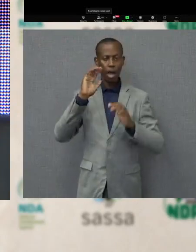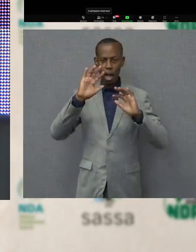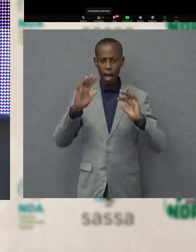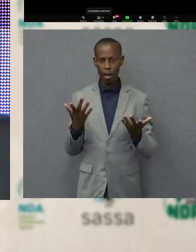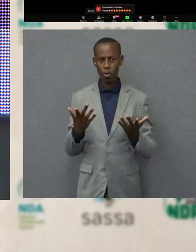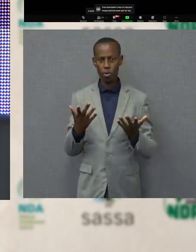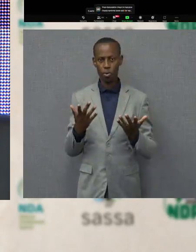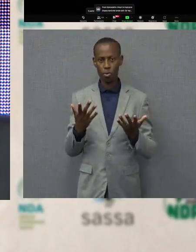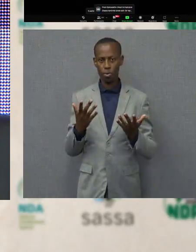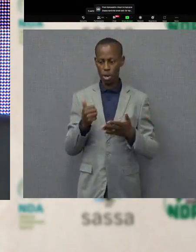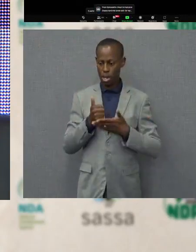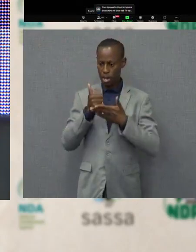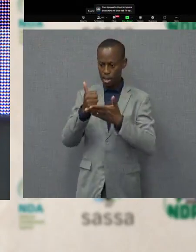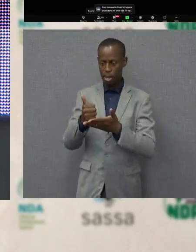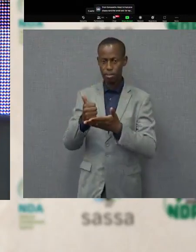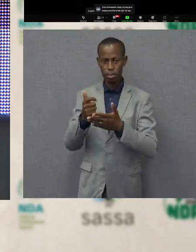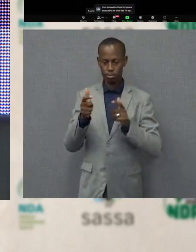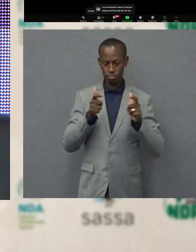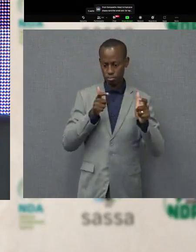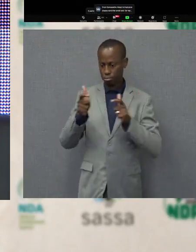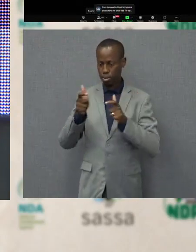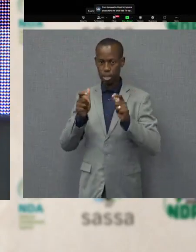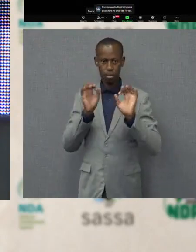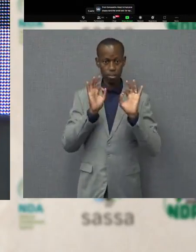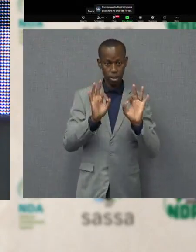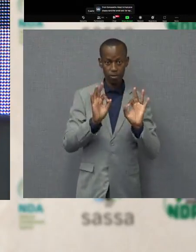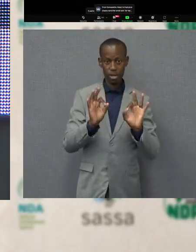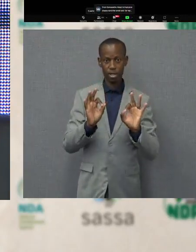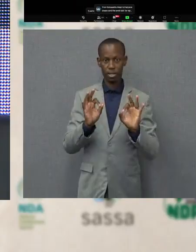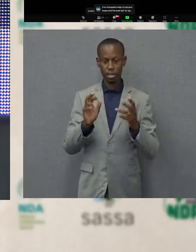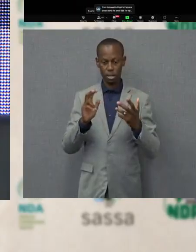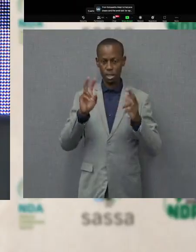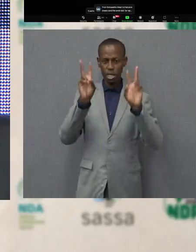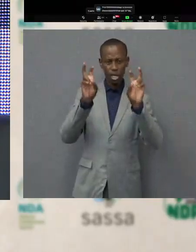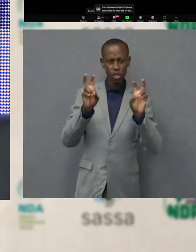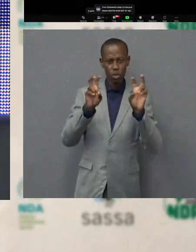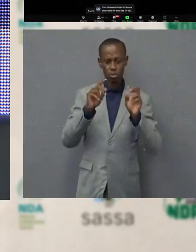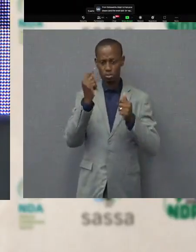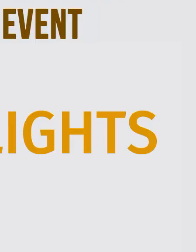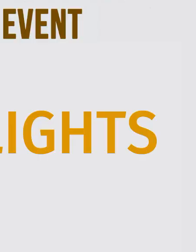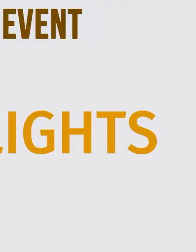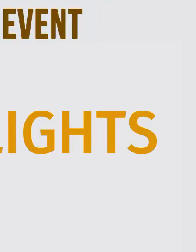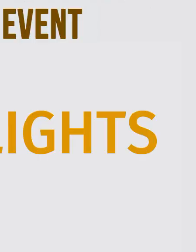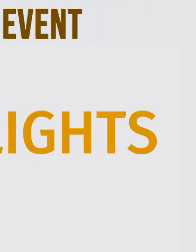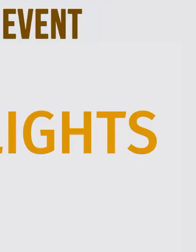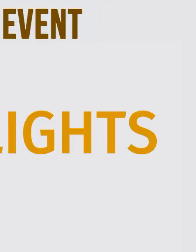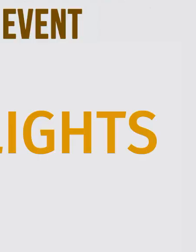and how we can deal with some of the issues in the amendment of the legislation.